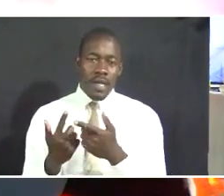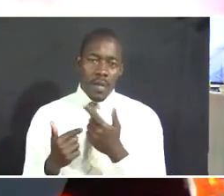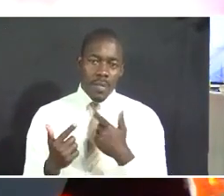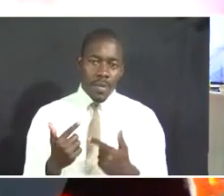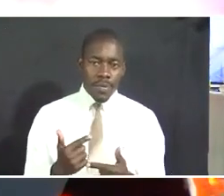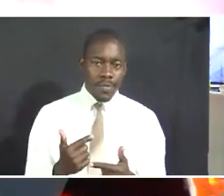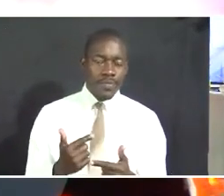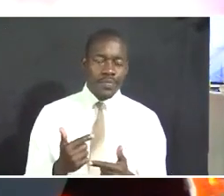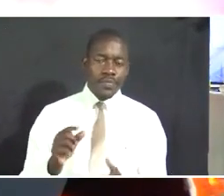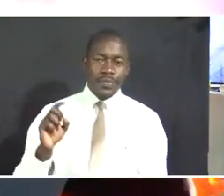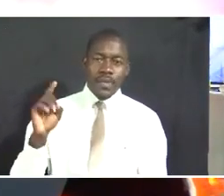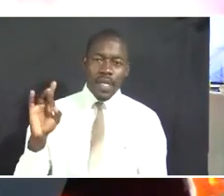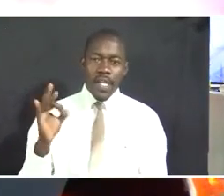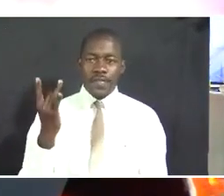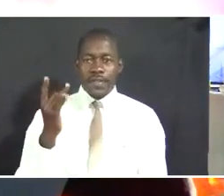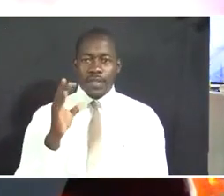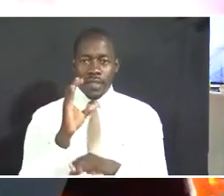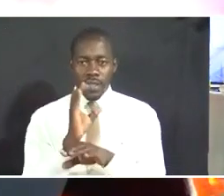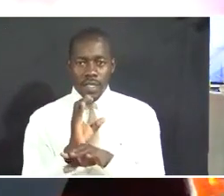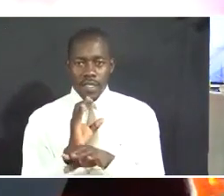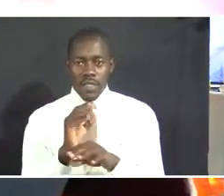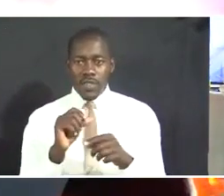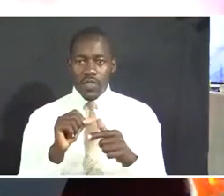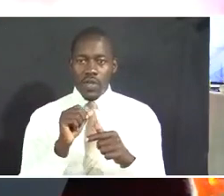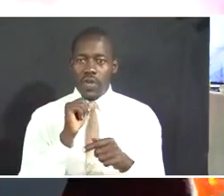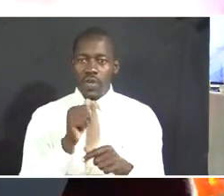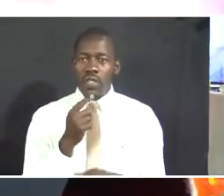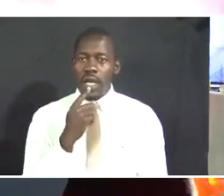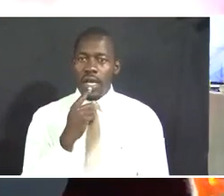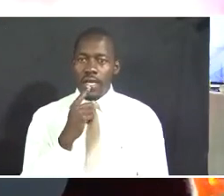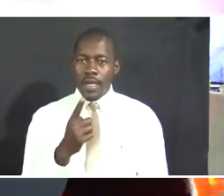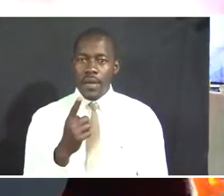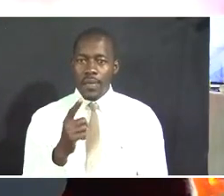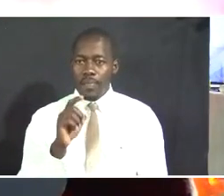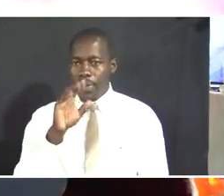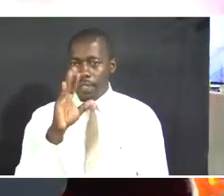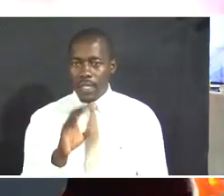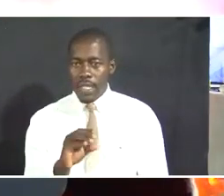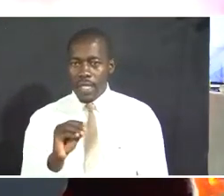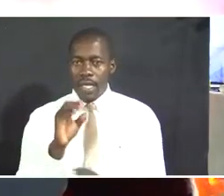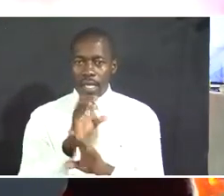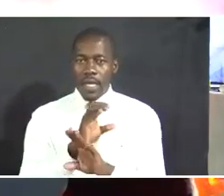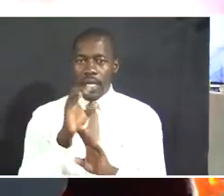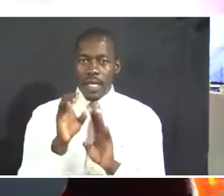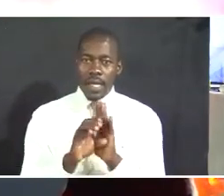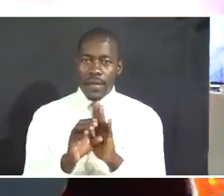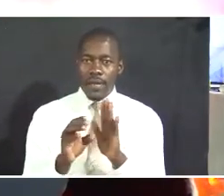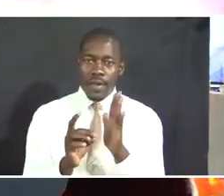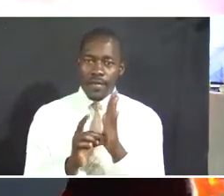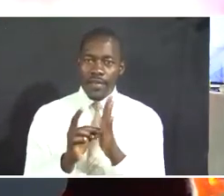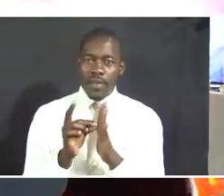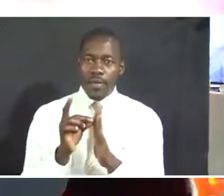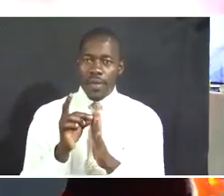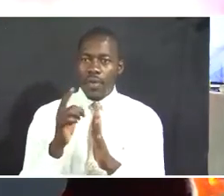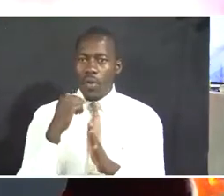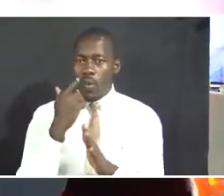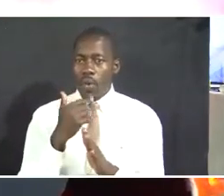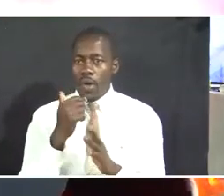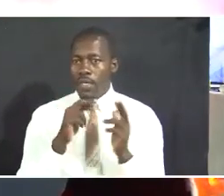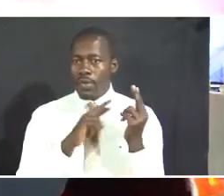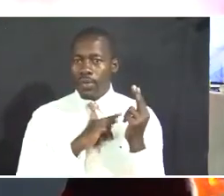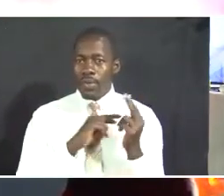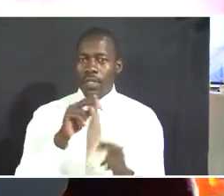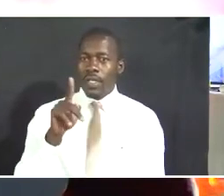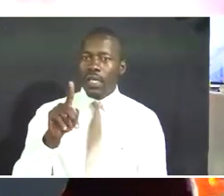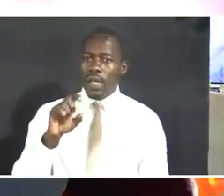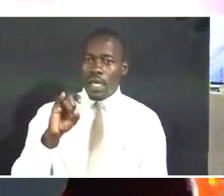The Adventist Church is not 100% involved in curriculum development. It's done by the KICD.